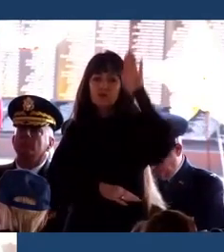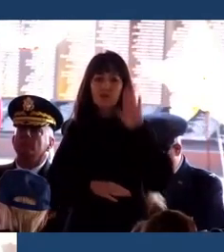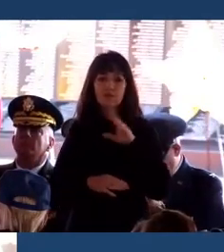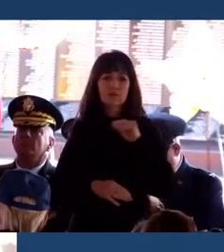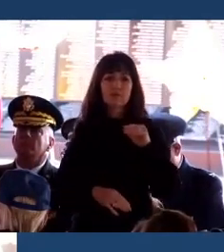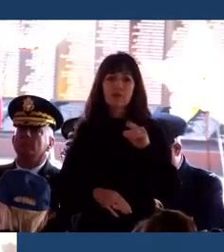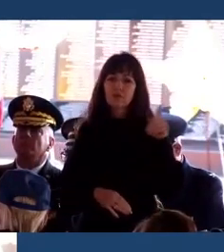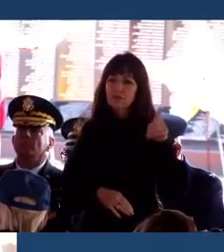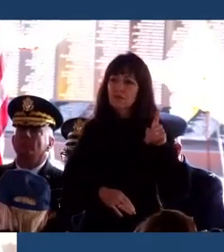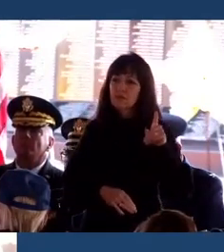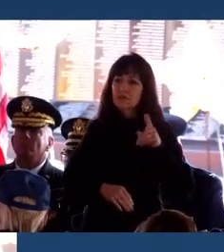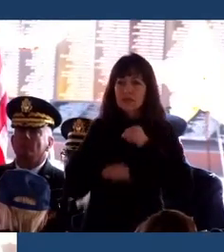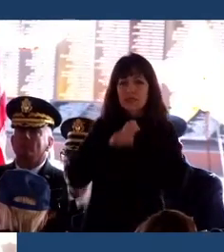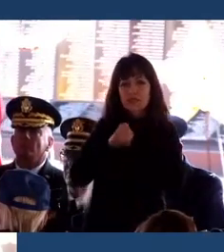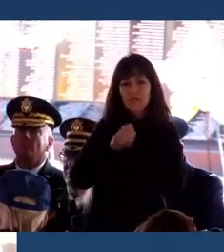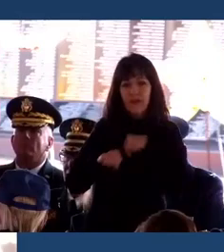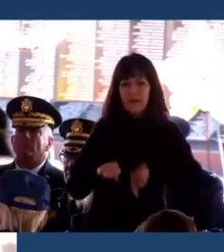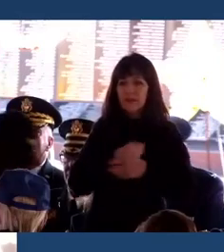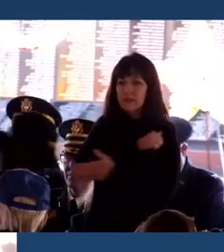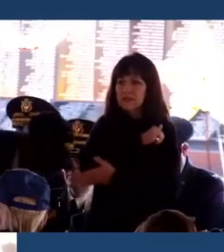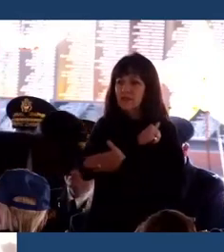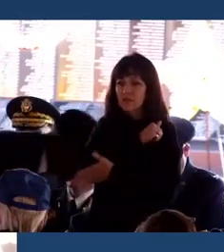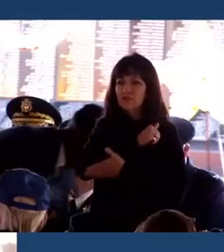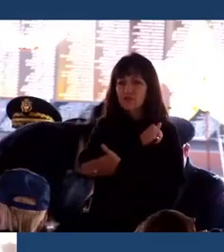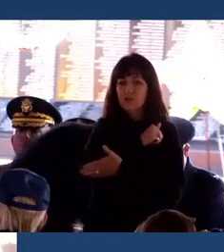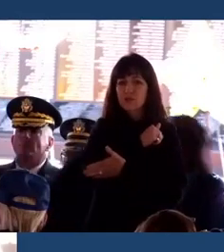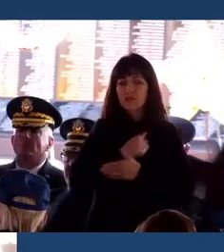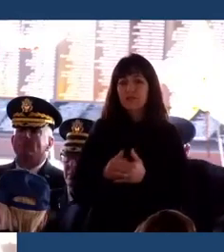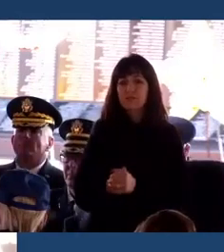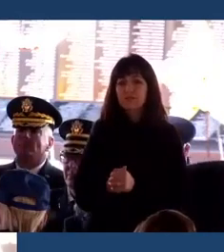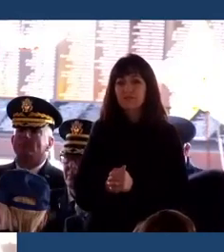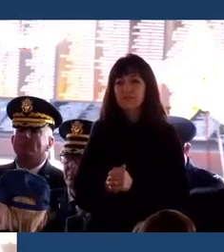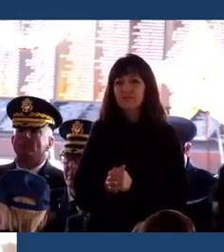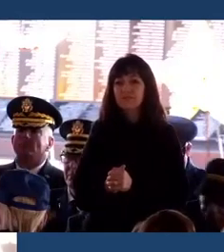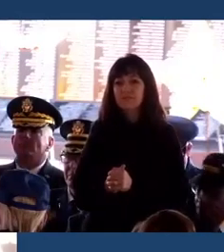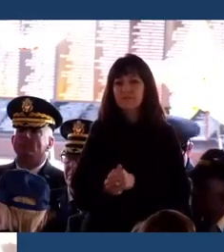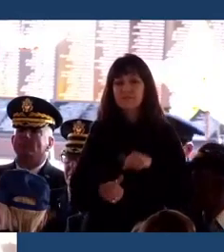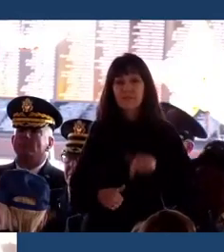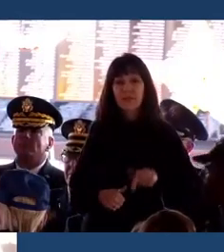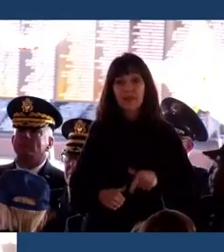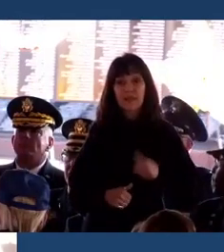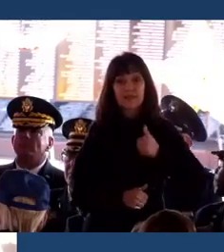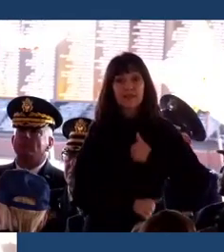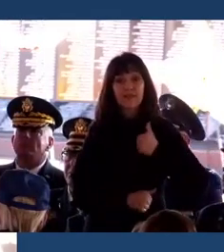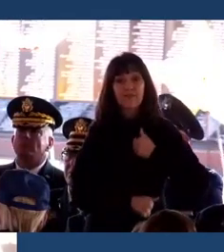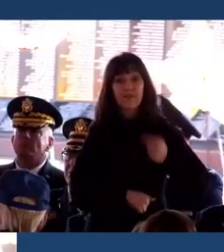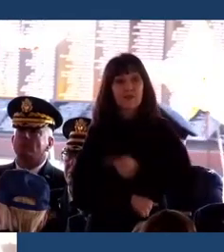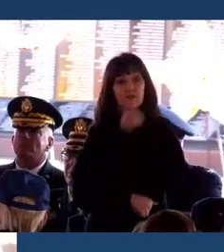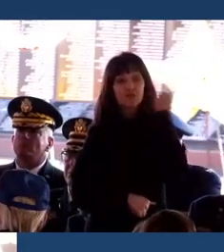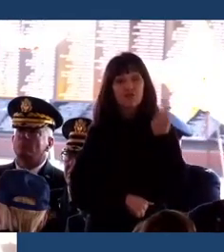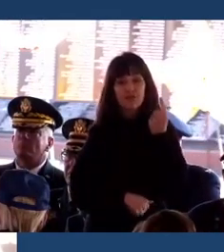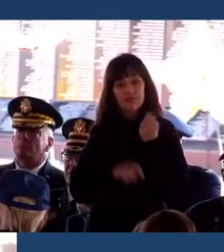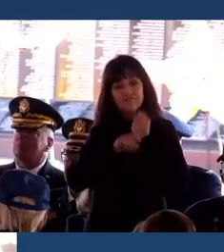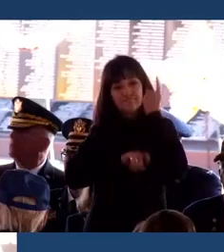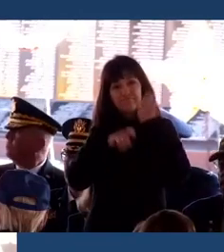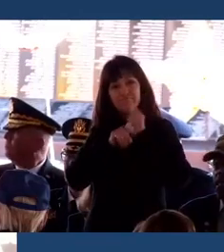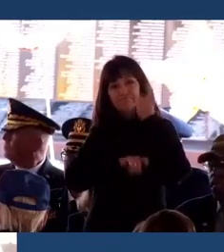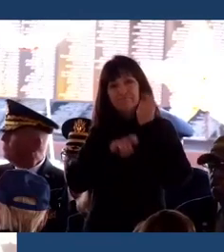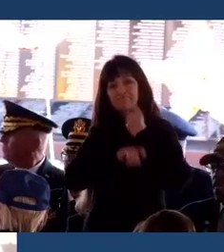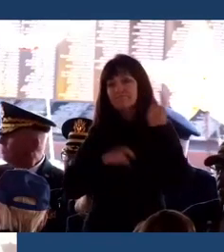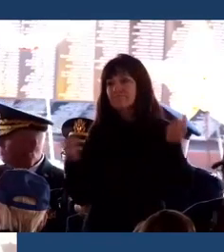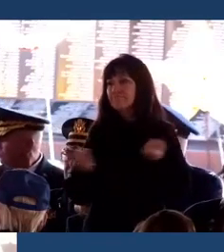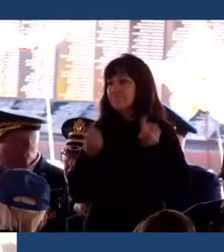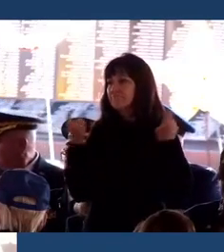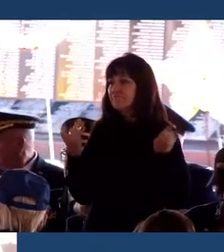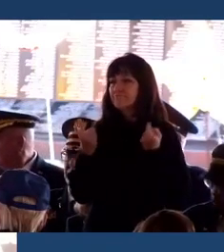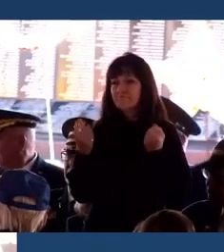and defend this country. Veterans Day is an important holiday to be celebrated each year because it